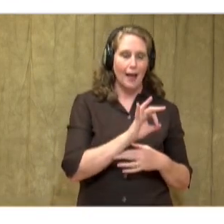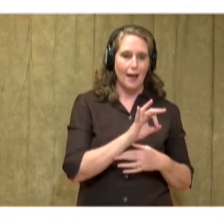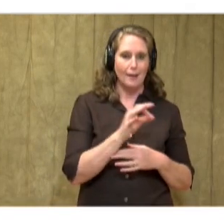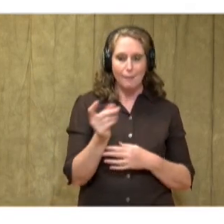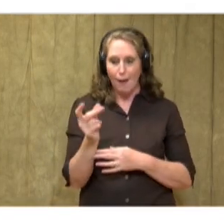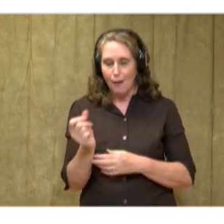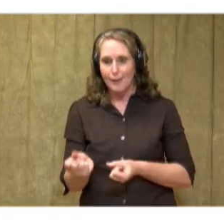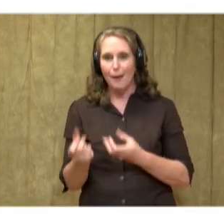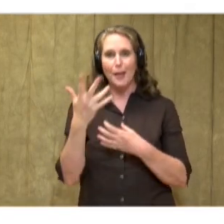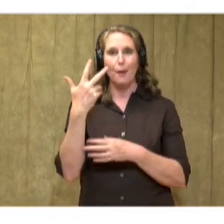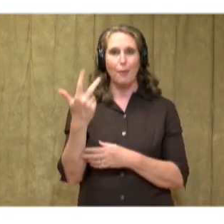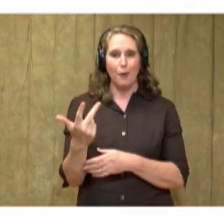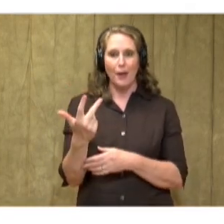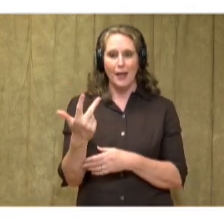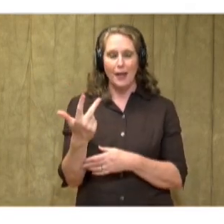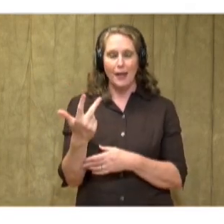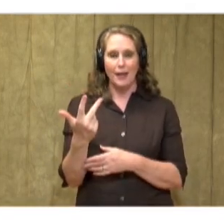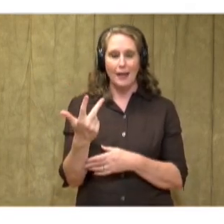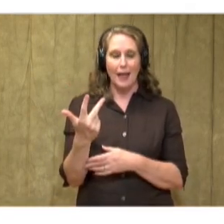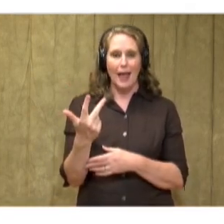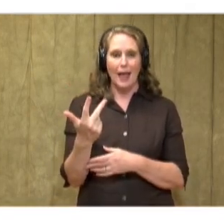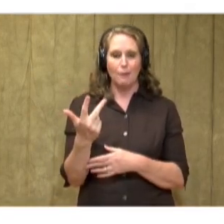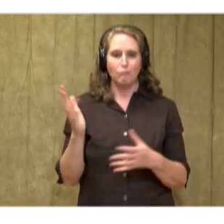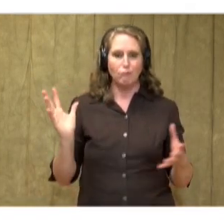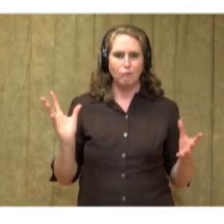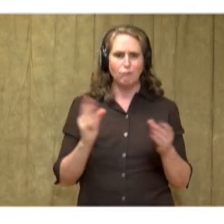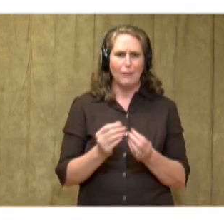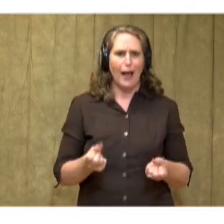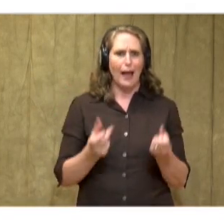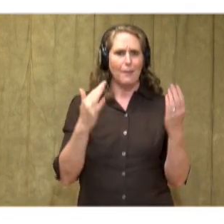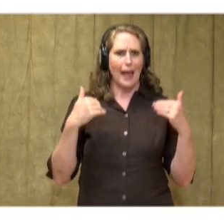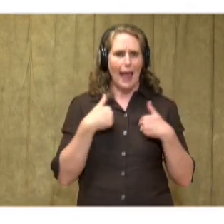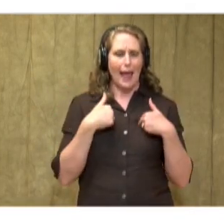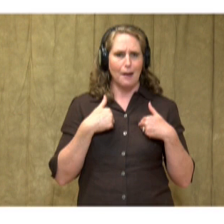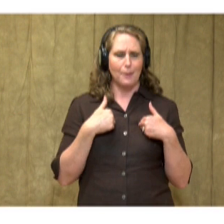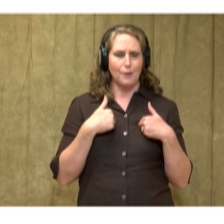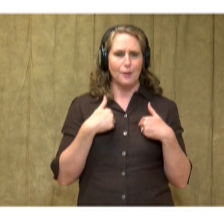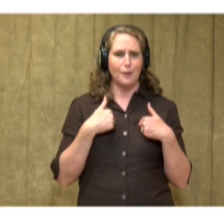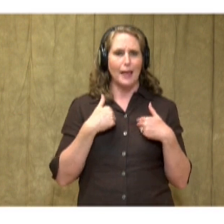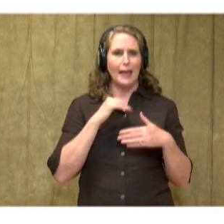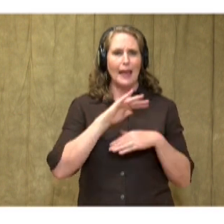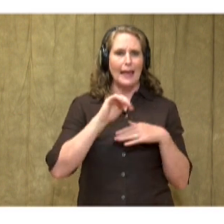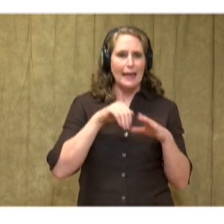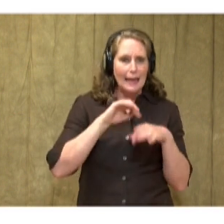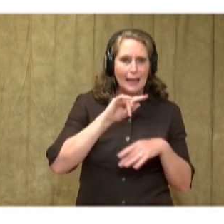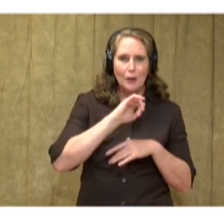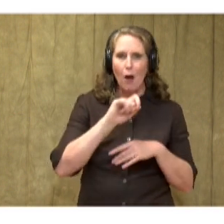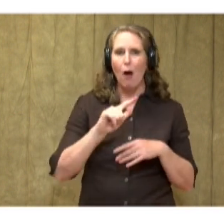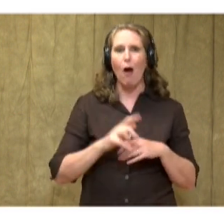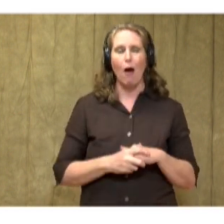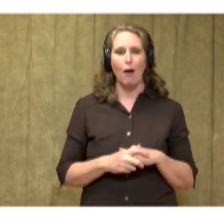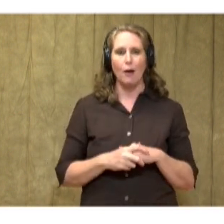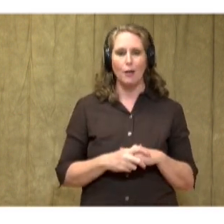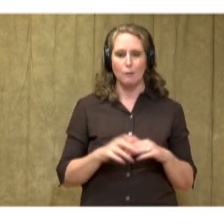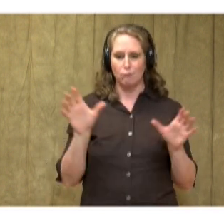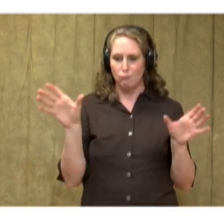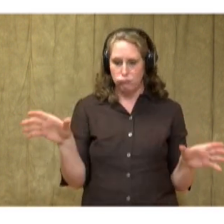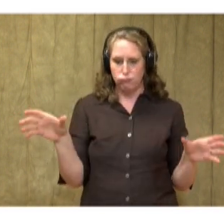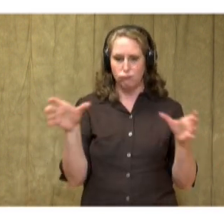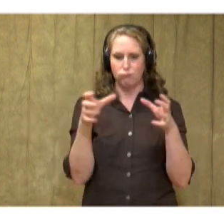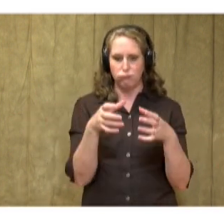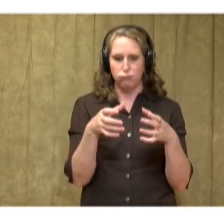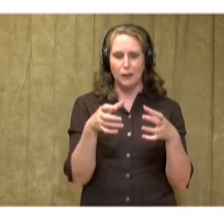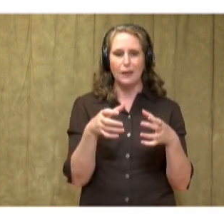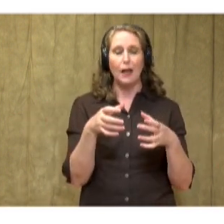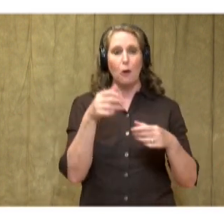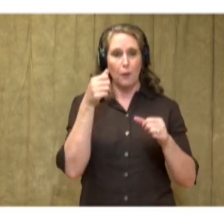3 dogs. How many animals does she have in all? So we're bringing 2 groups together. Remember